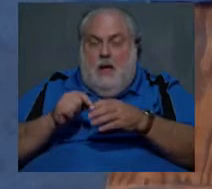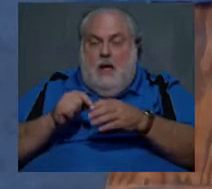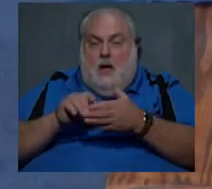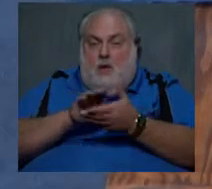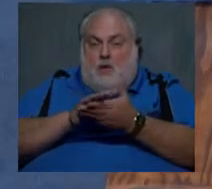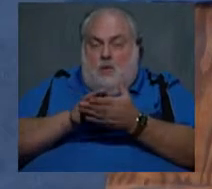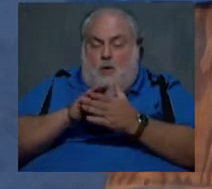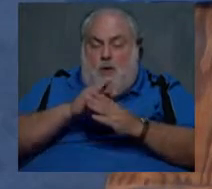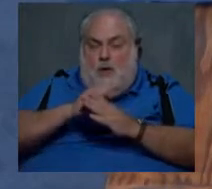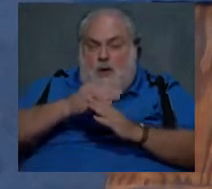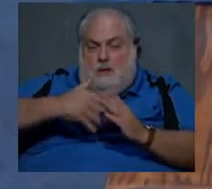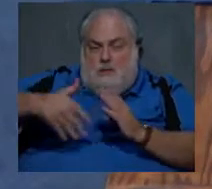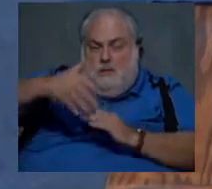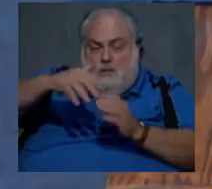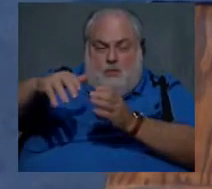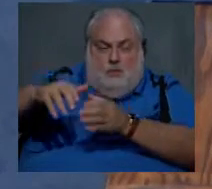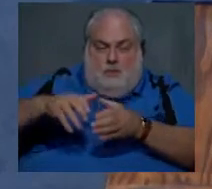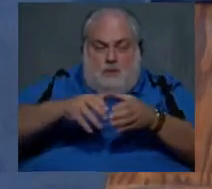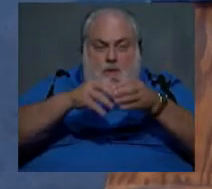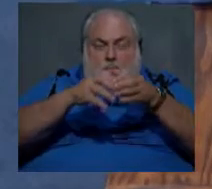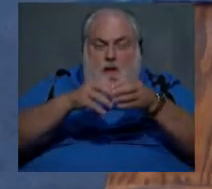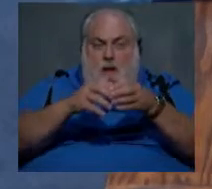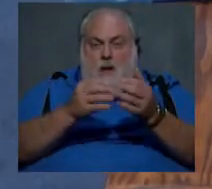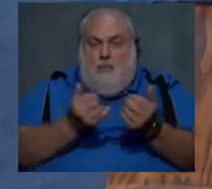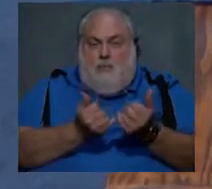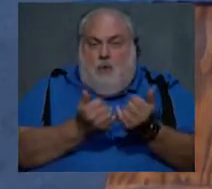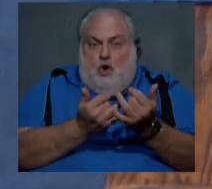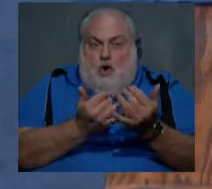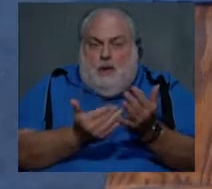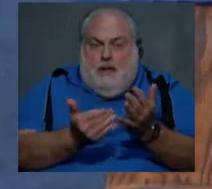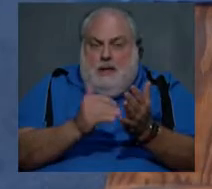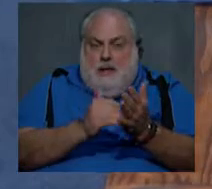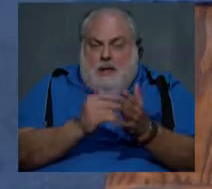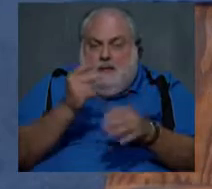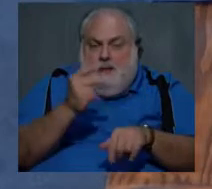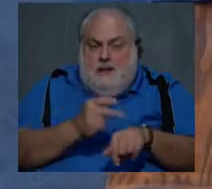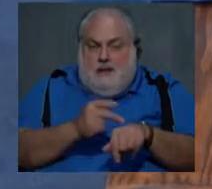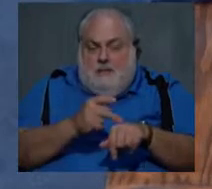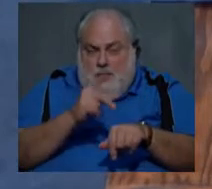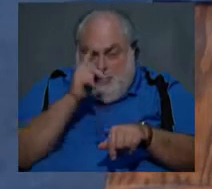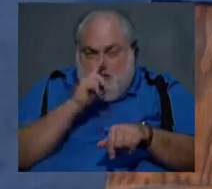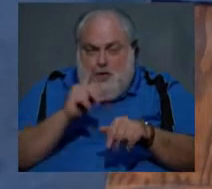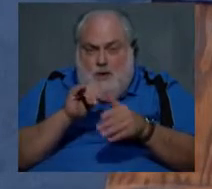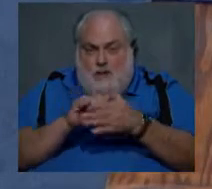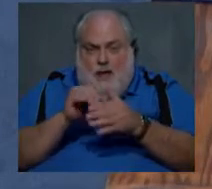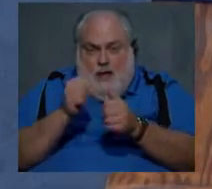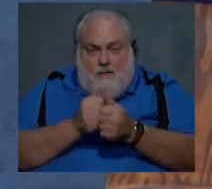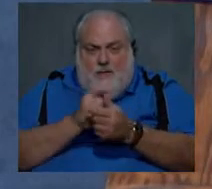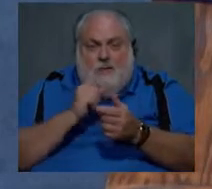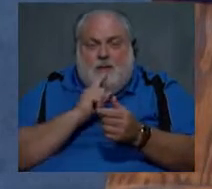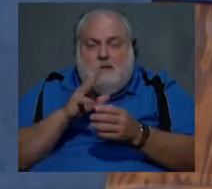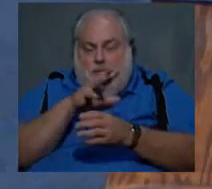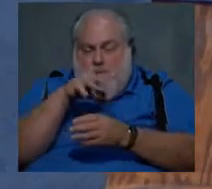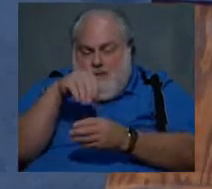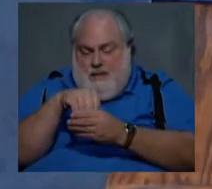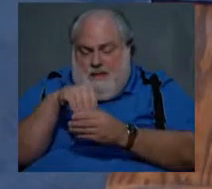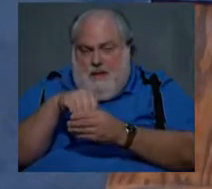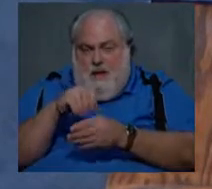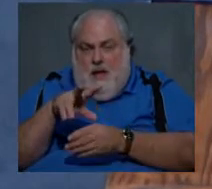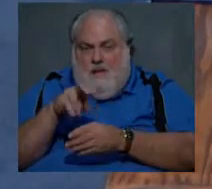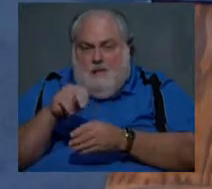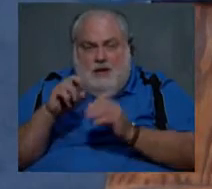are recirculated in another chamber and then reburned and recirculated to make sure that everything is combusted inside the oven, that there's